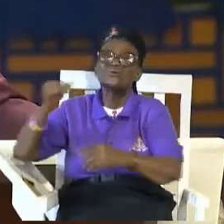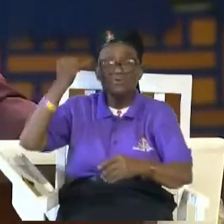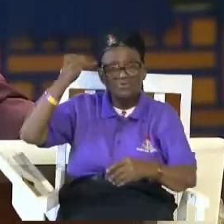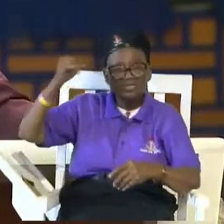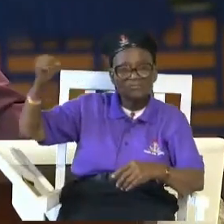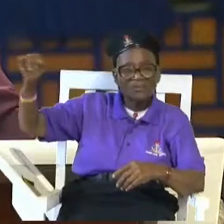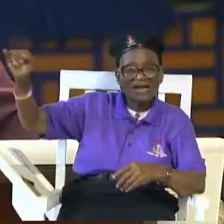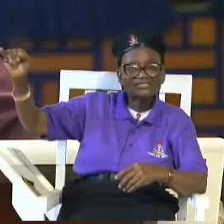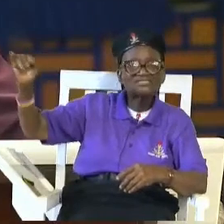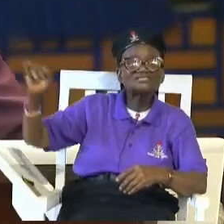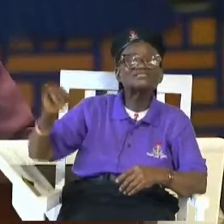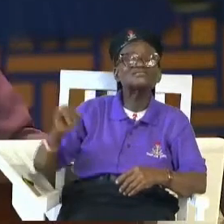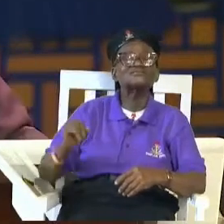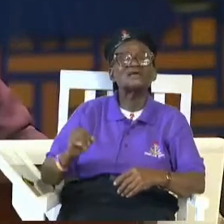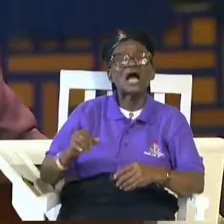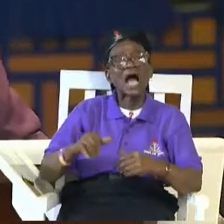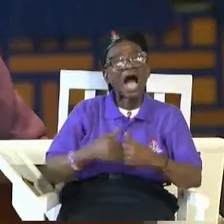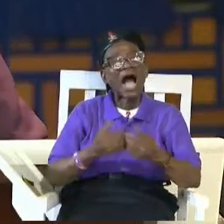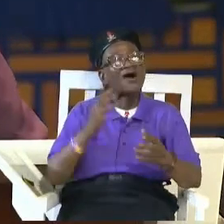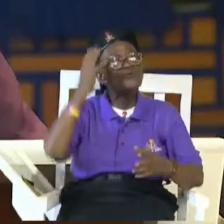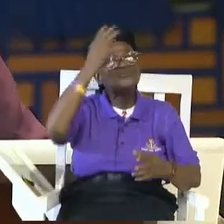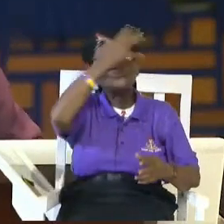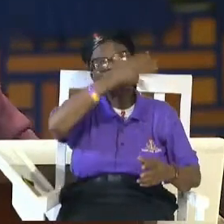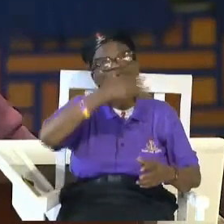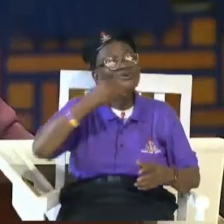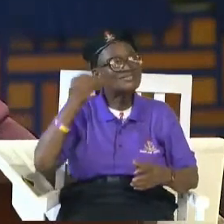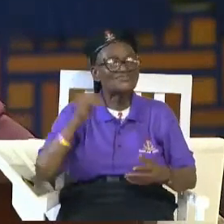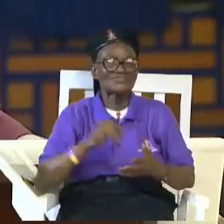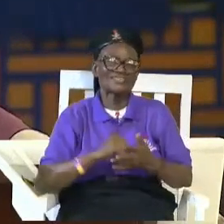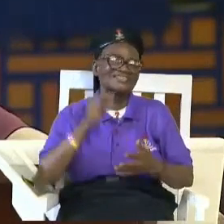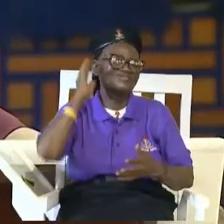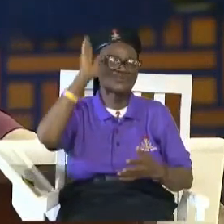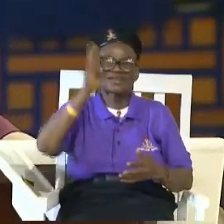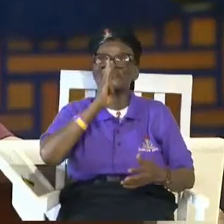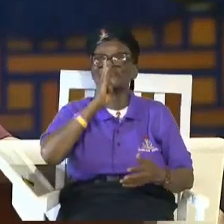Imagine how beautiful it would be